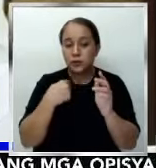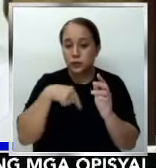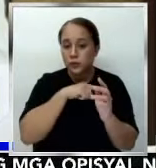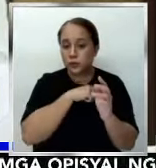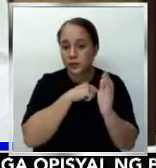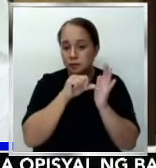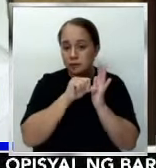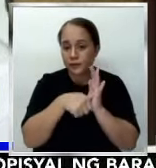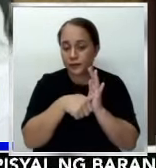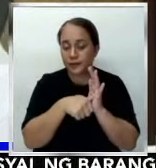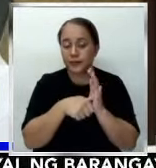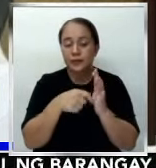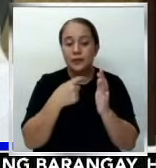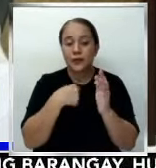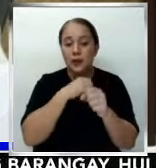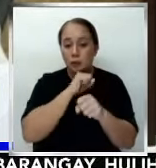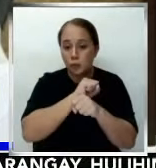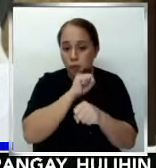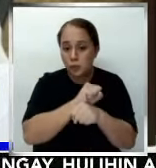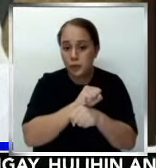job is really